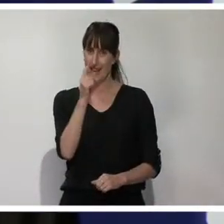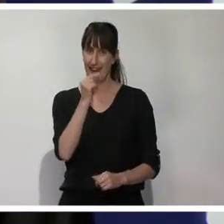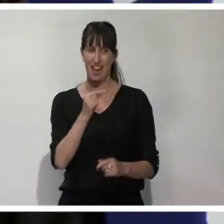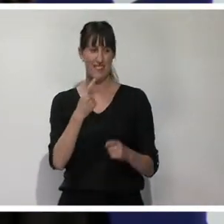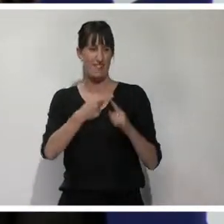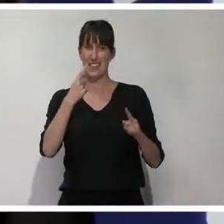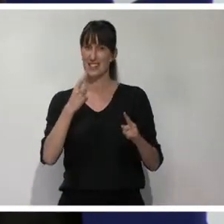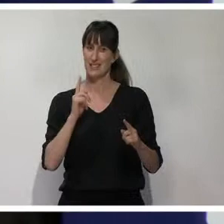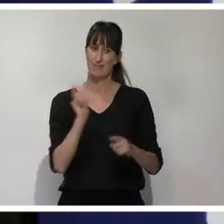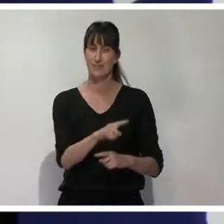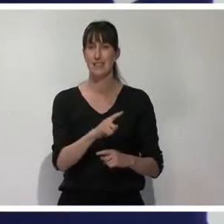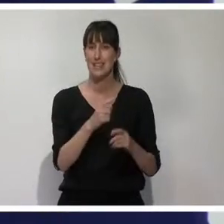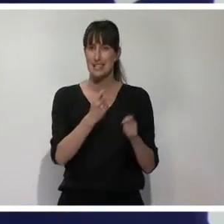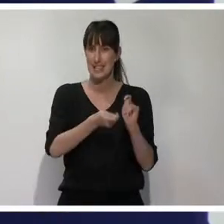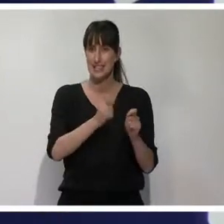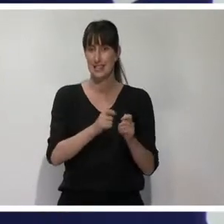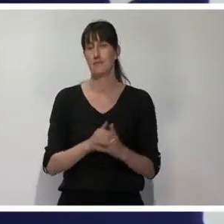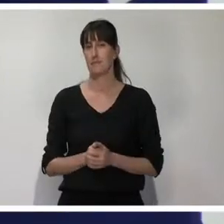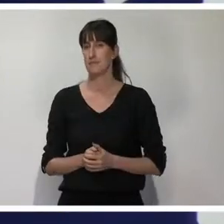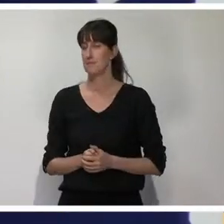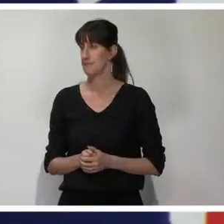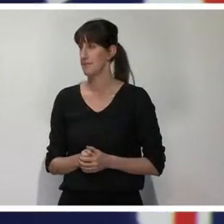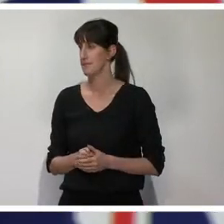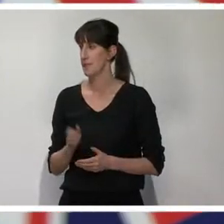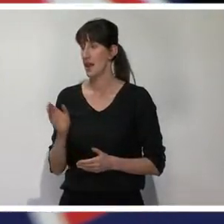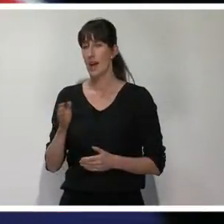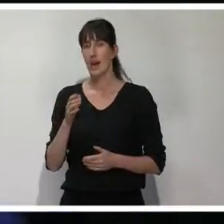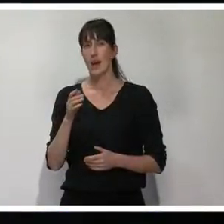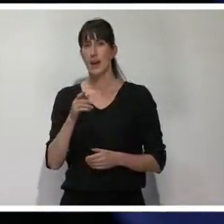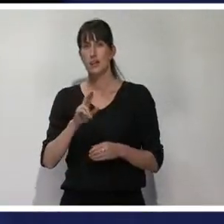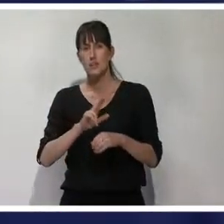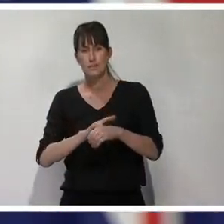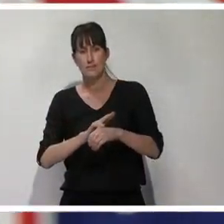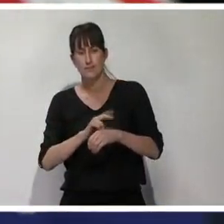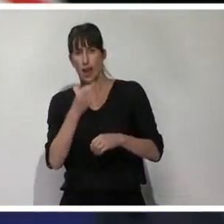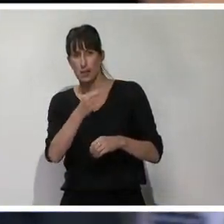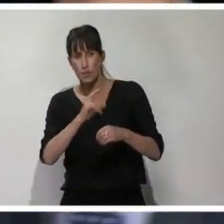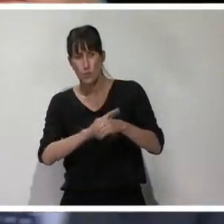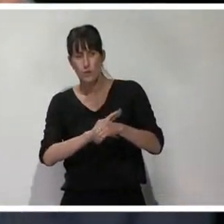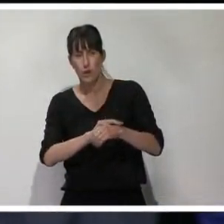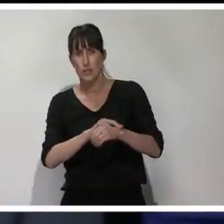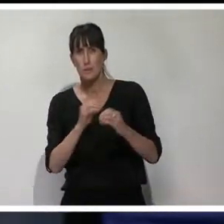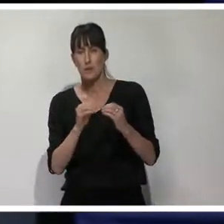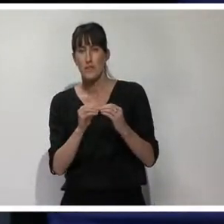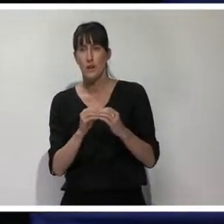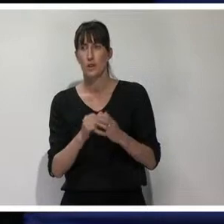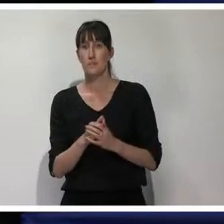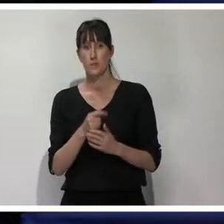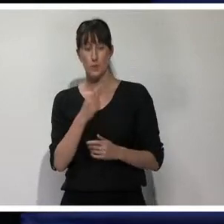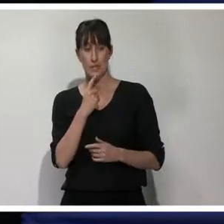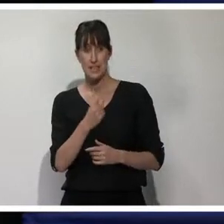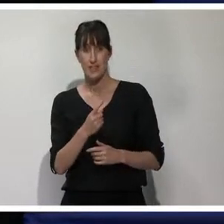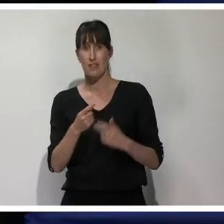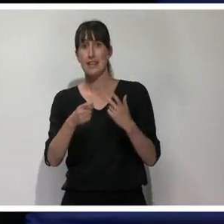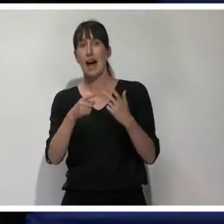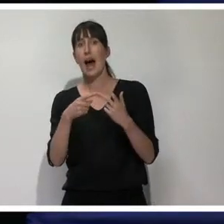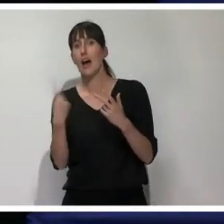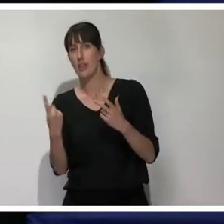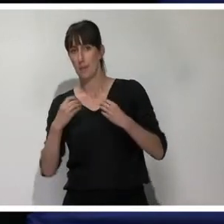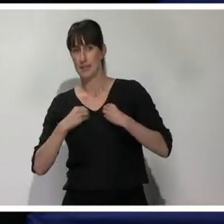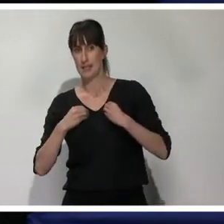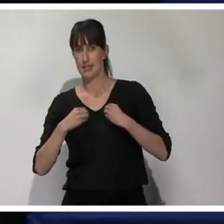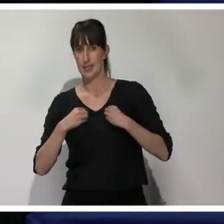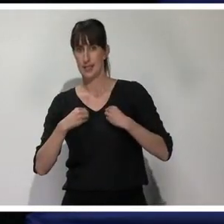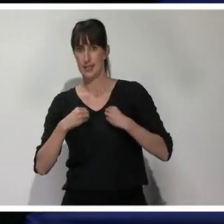very quickly. Dr. Bloomfield, you mentioned in your introductory remarks that there were other businesses and you would provide details of those businesses